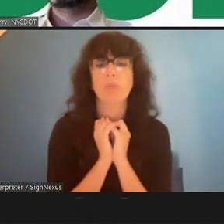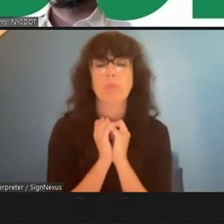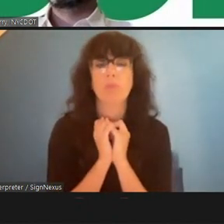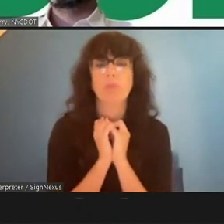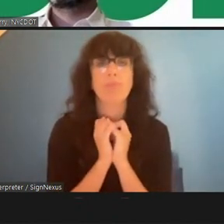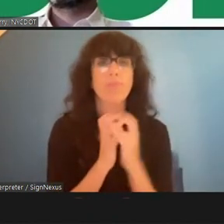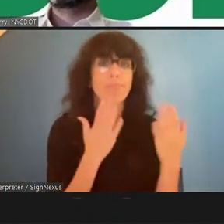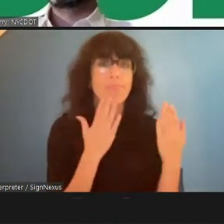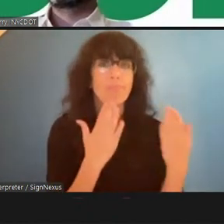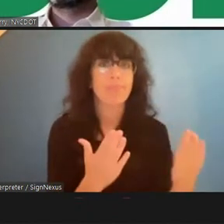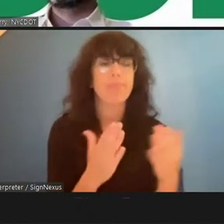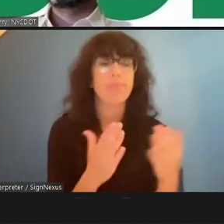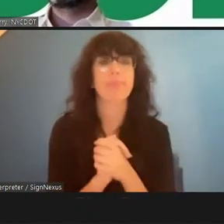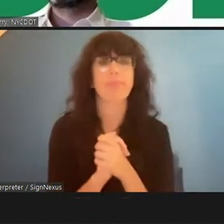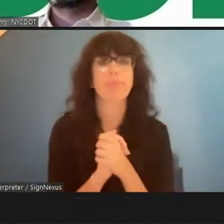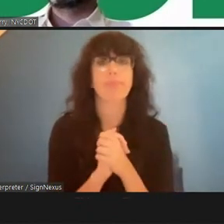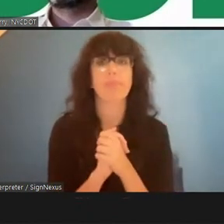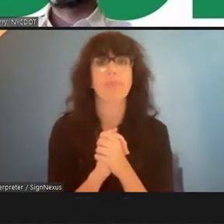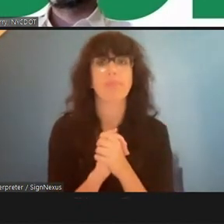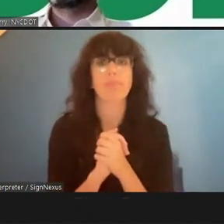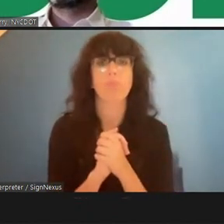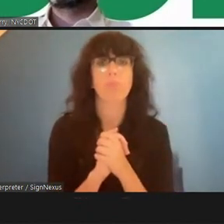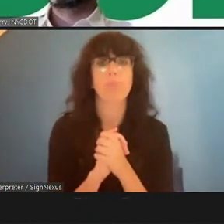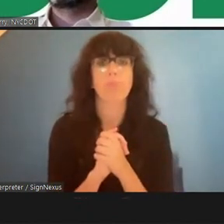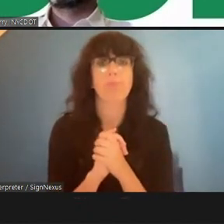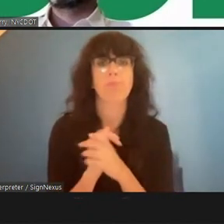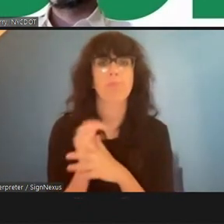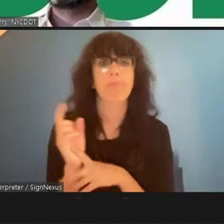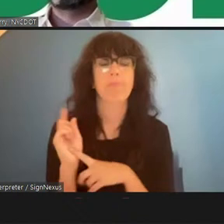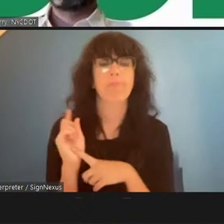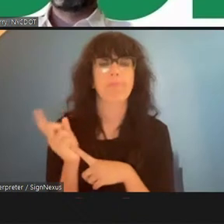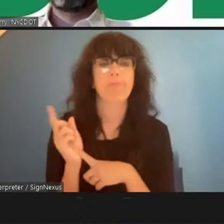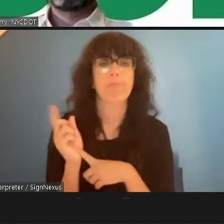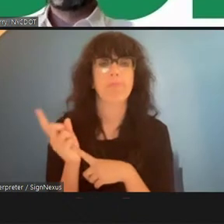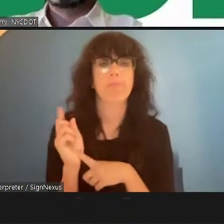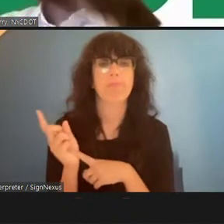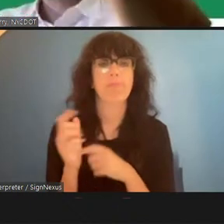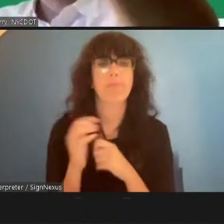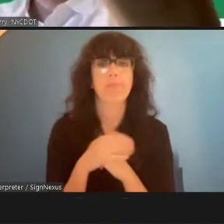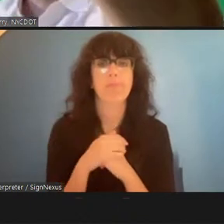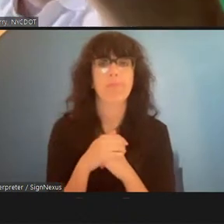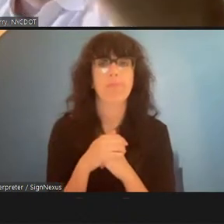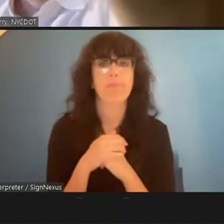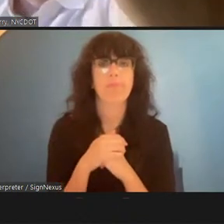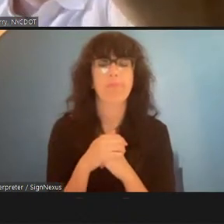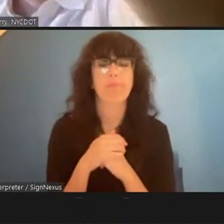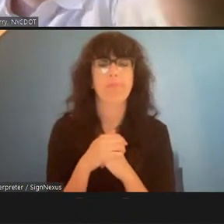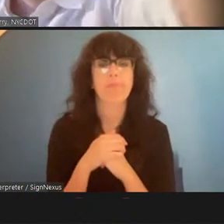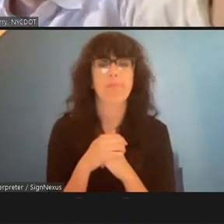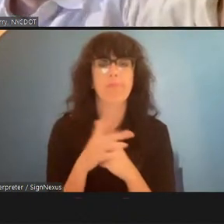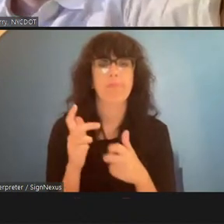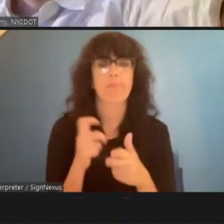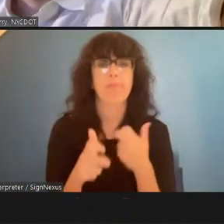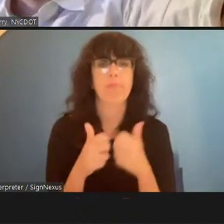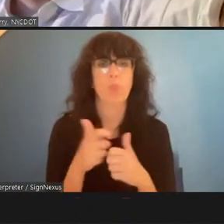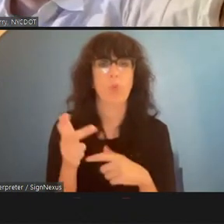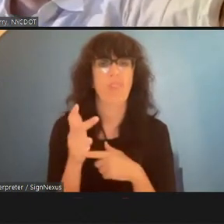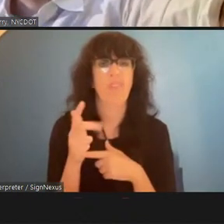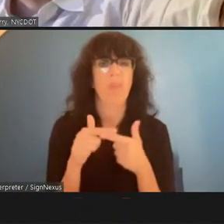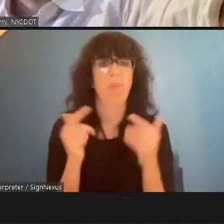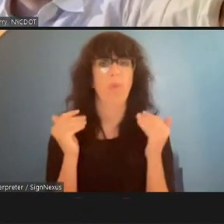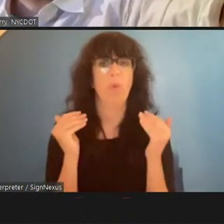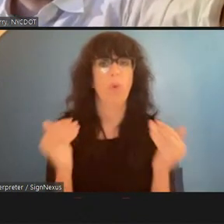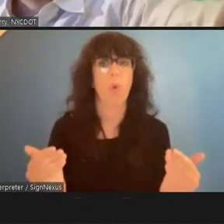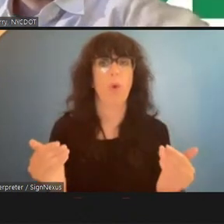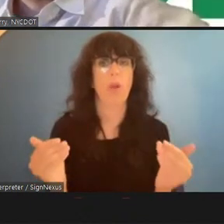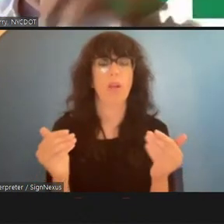thank you uh give me one second having problems with my video but i'm just gonna go ahead